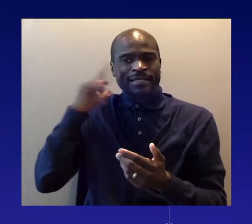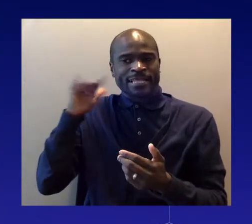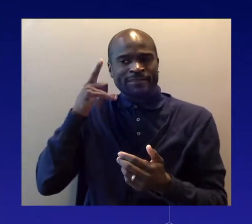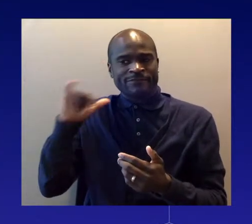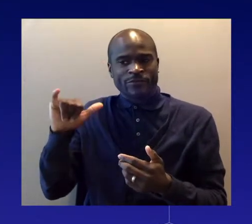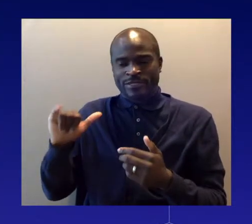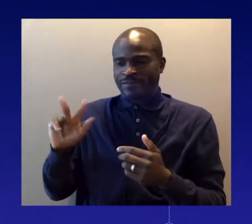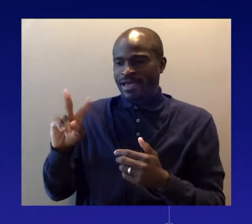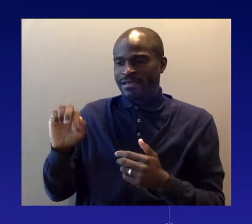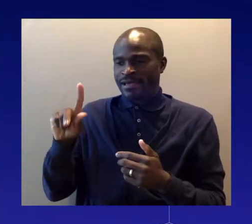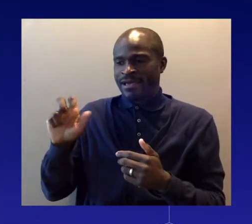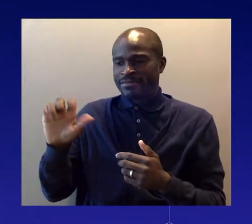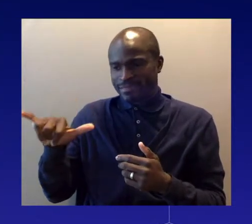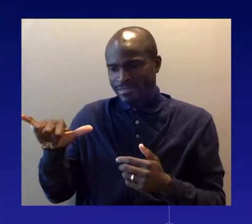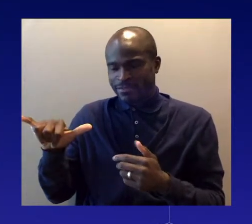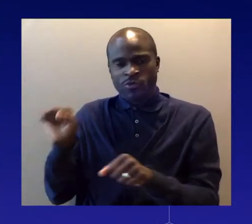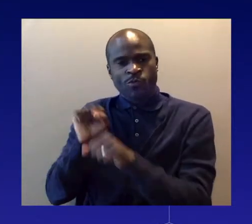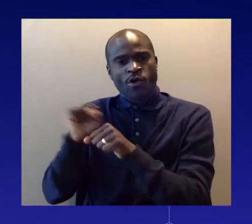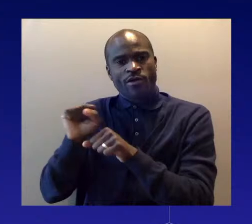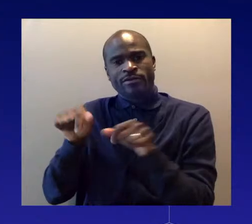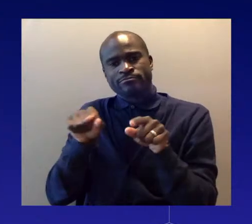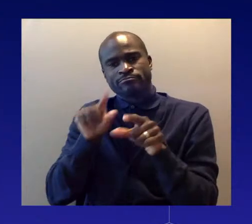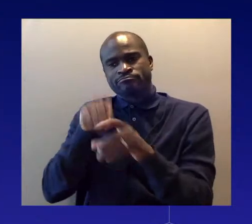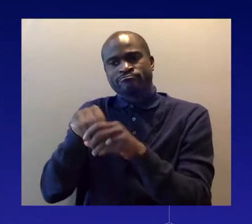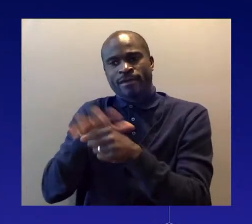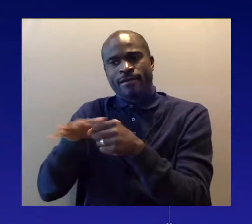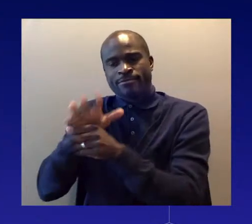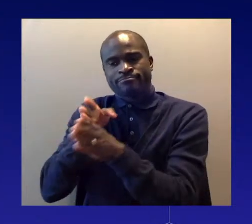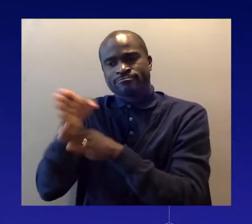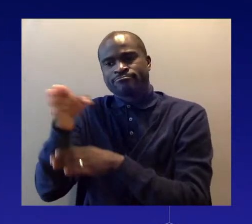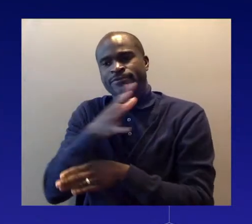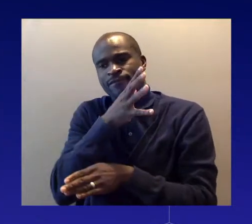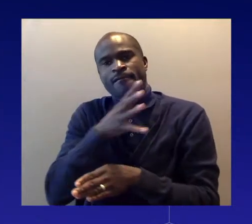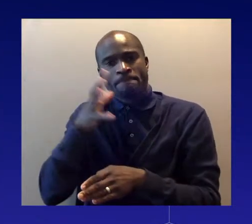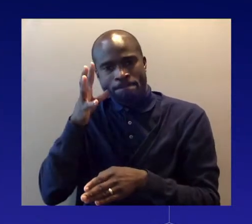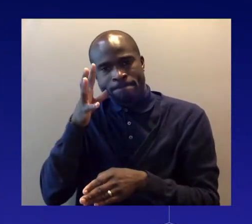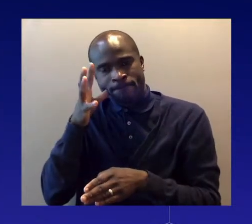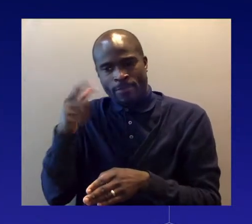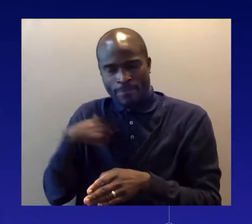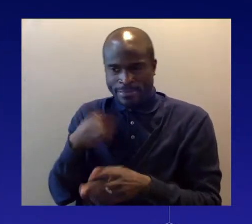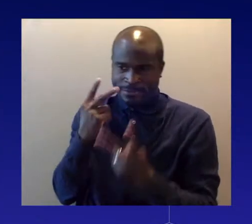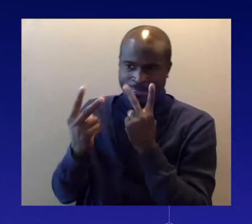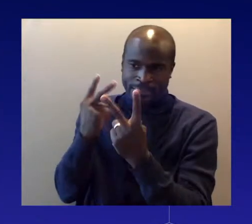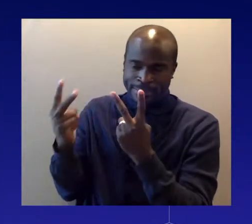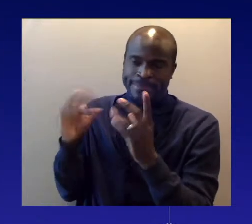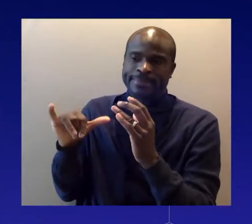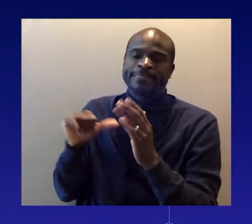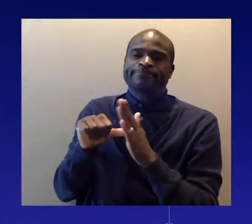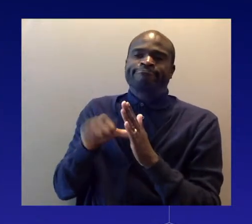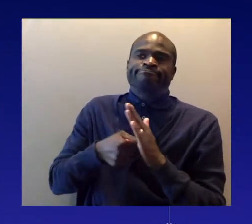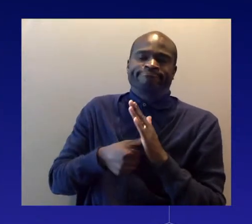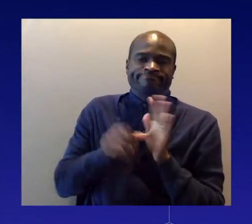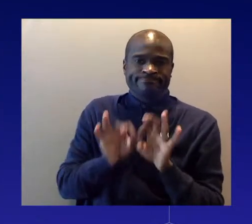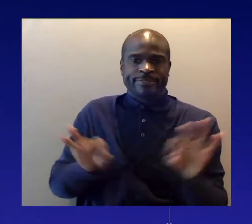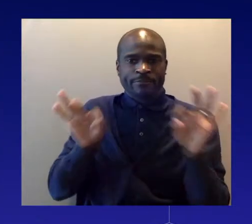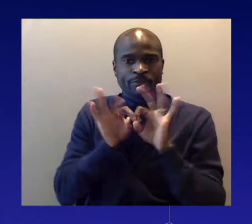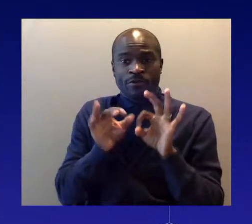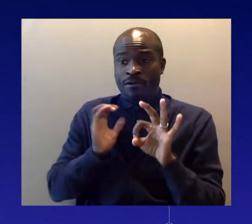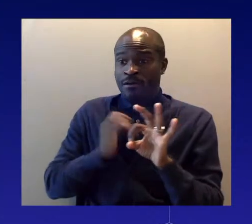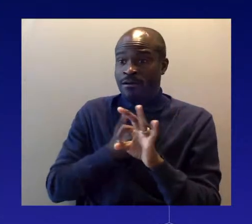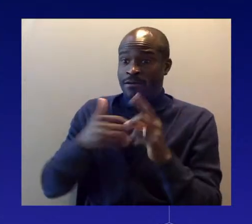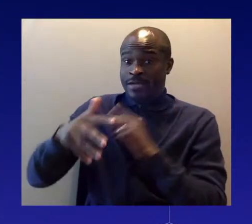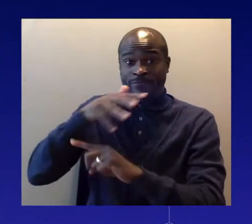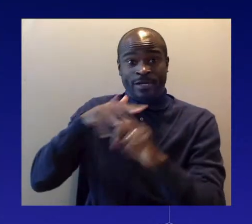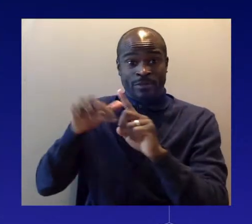the environments we live and work in affect our health, affect our families, and in fact have generational effects.